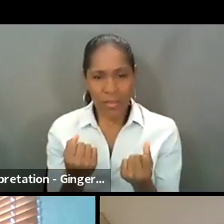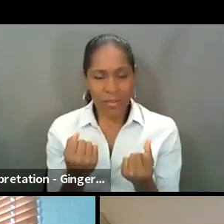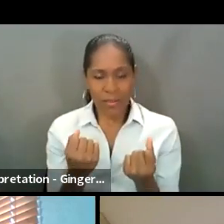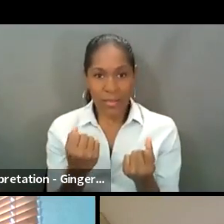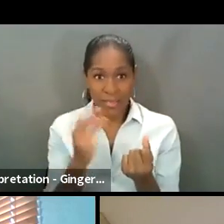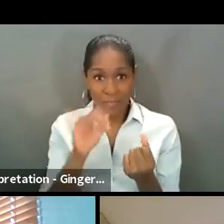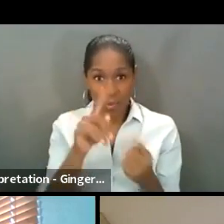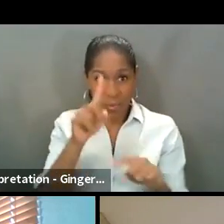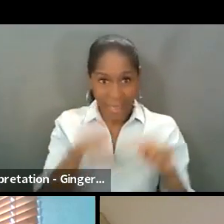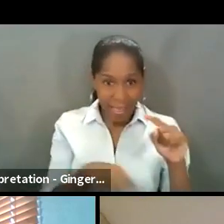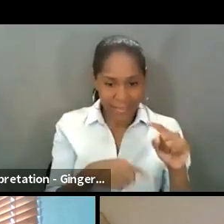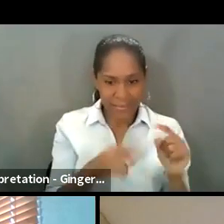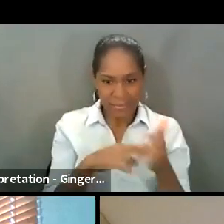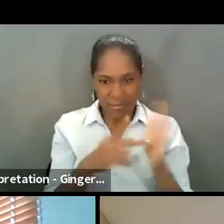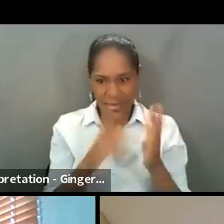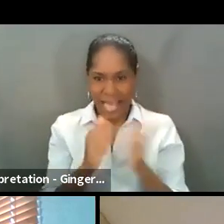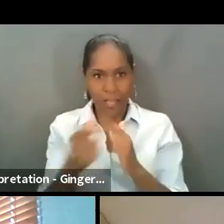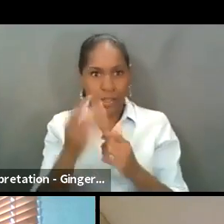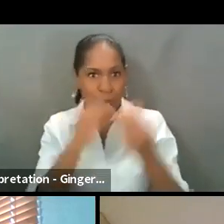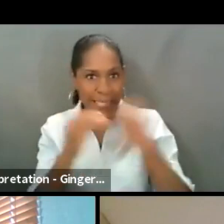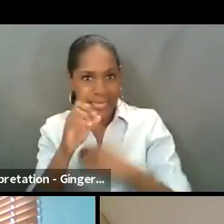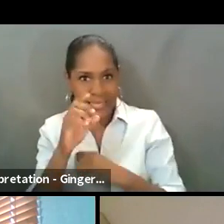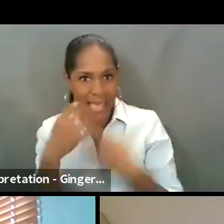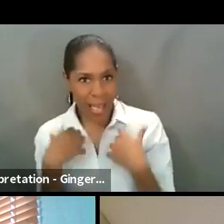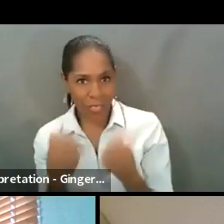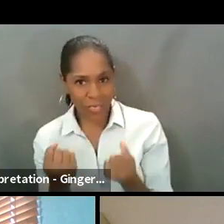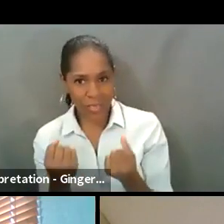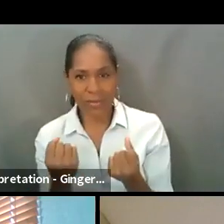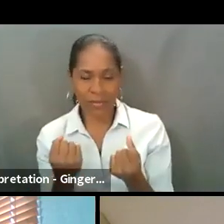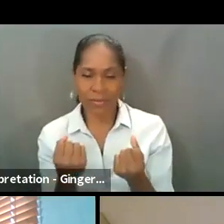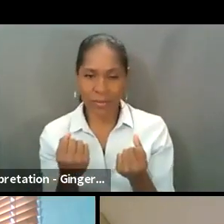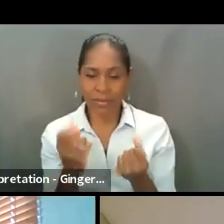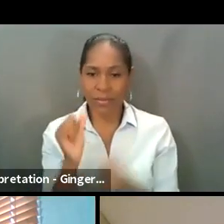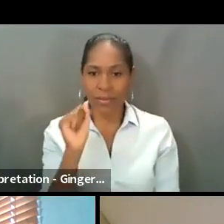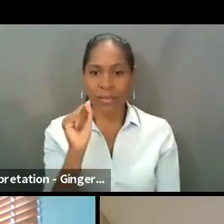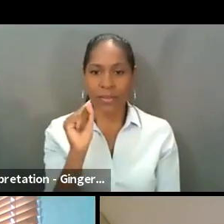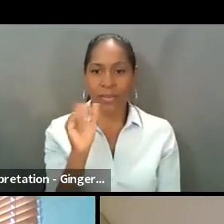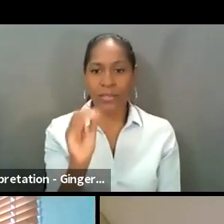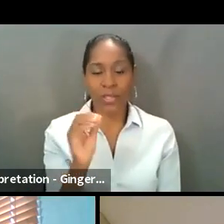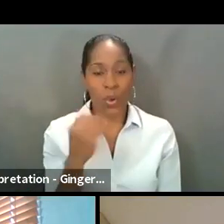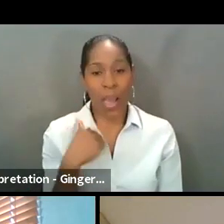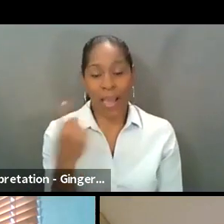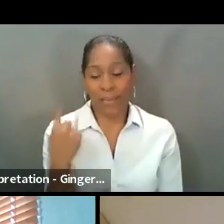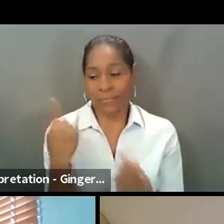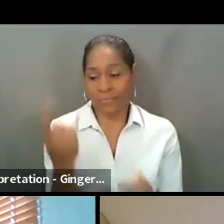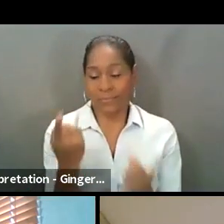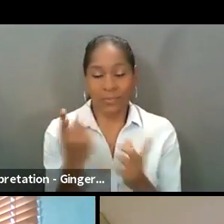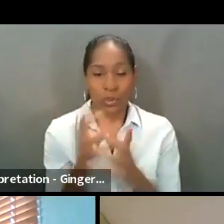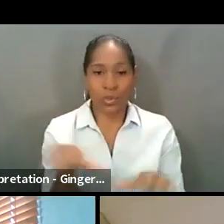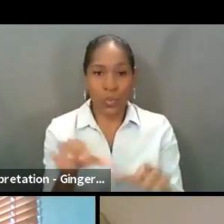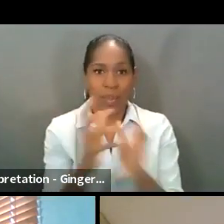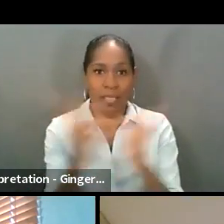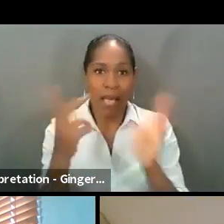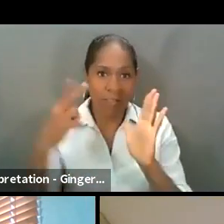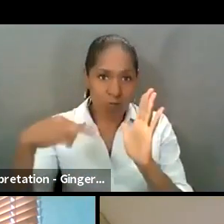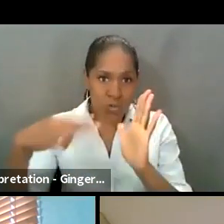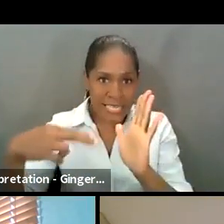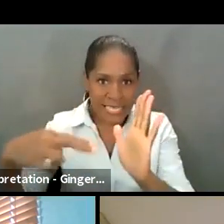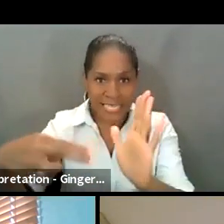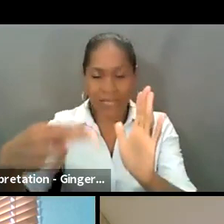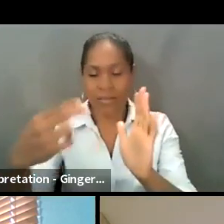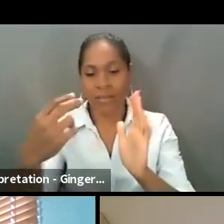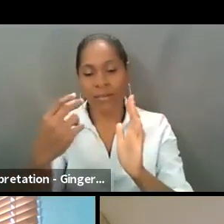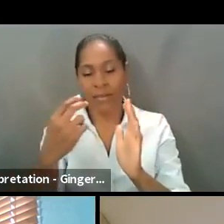healthier diet. You know, there is no difference there. So I've been doing a lot of reading, listening to an incredible amount